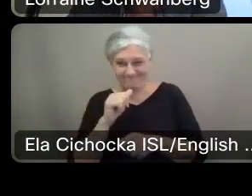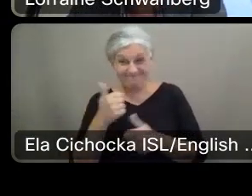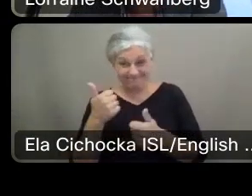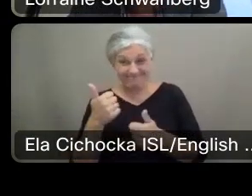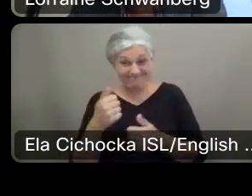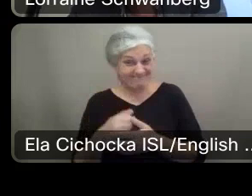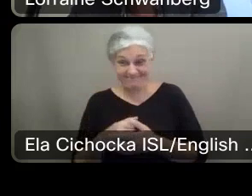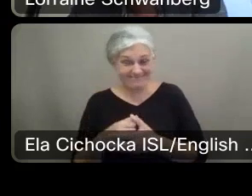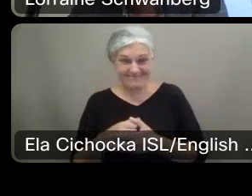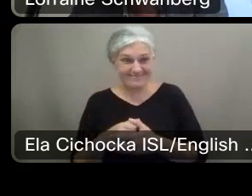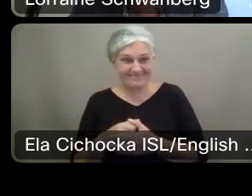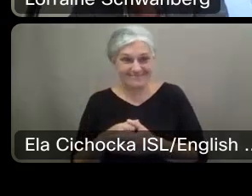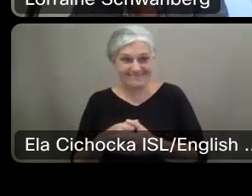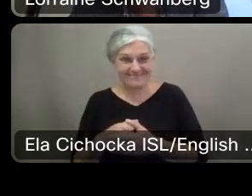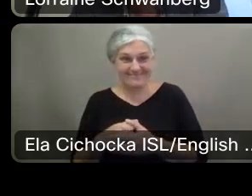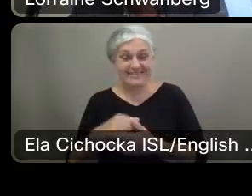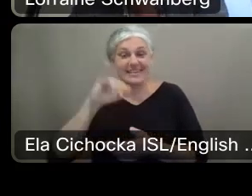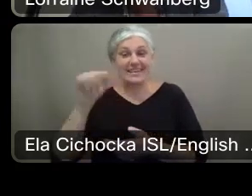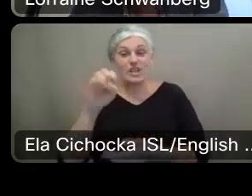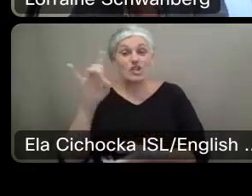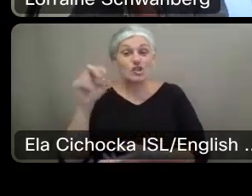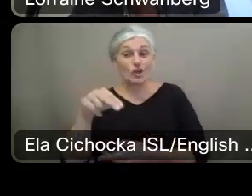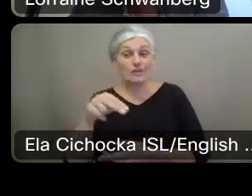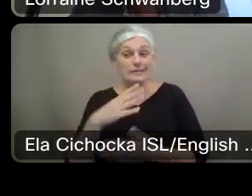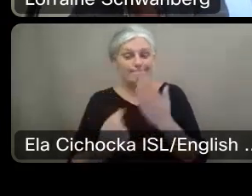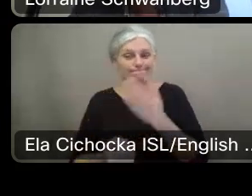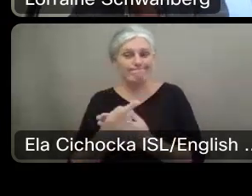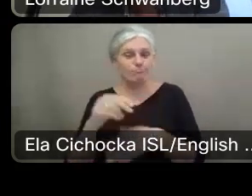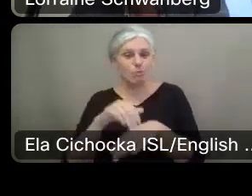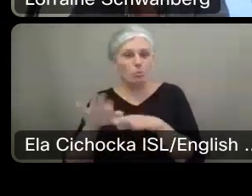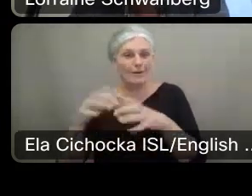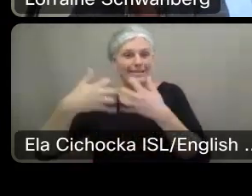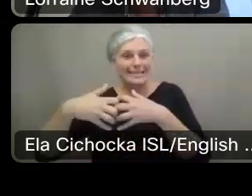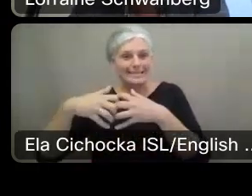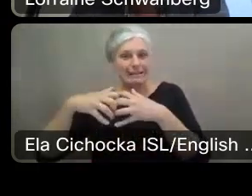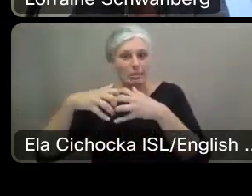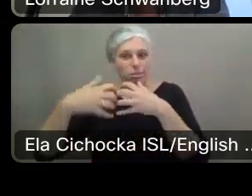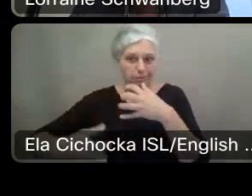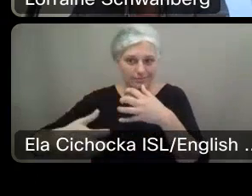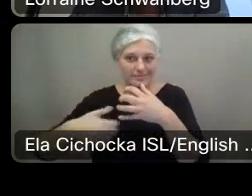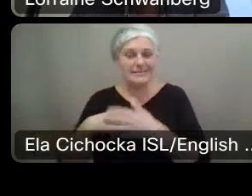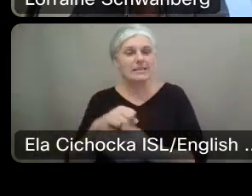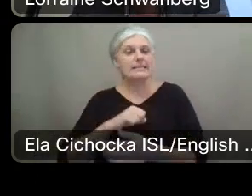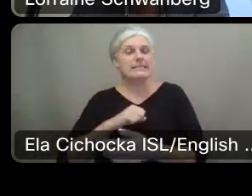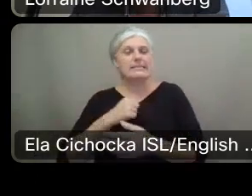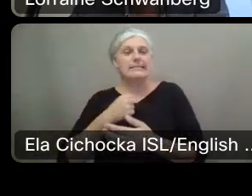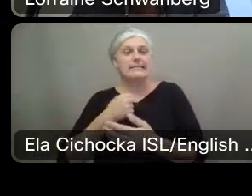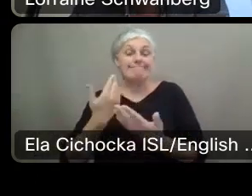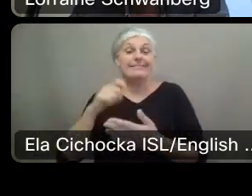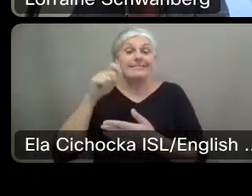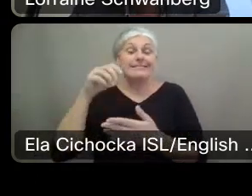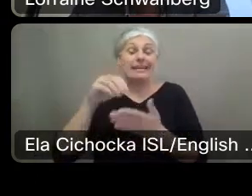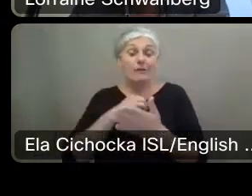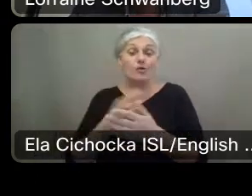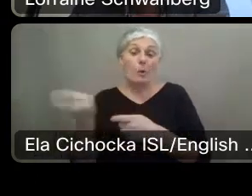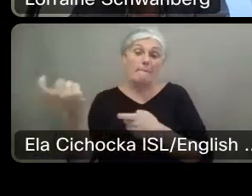there's no audio. John's had some issues himself with technology, I'm afraid. He was having to log back in.